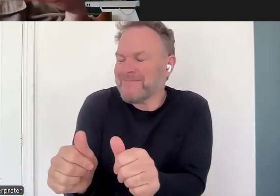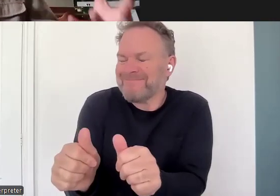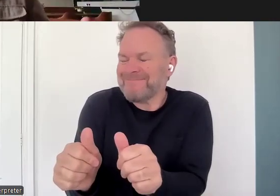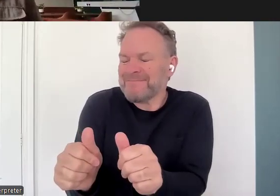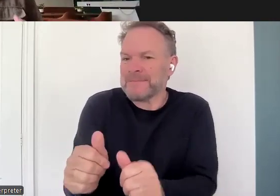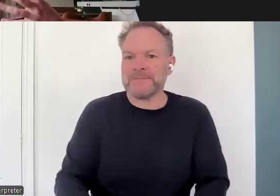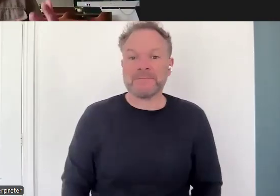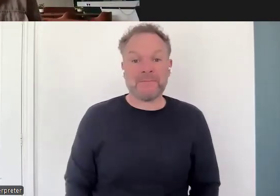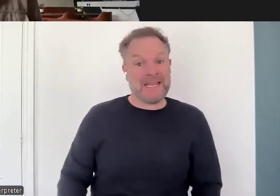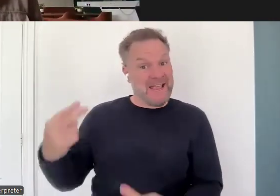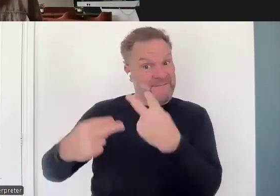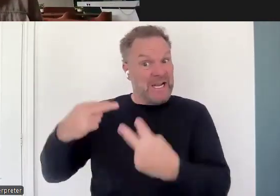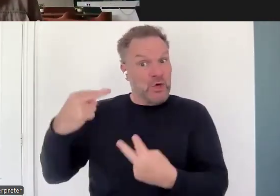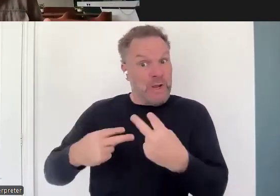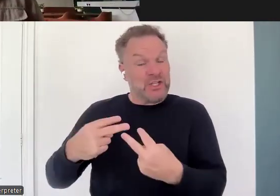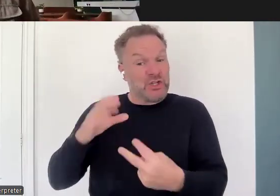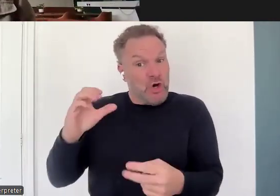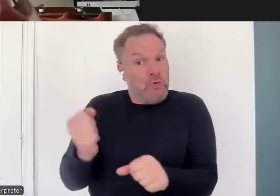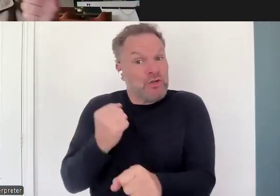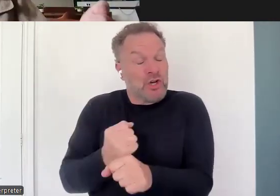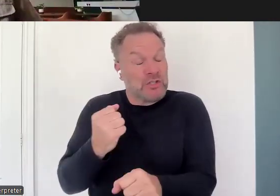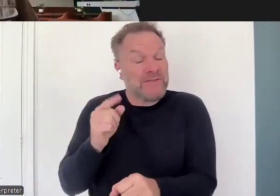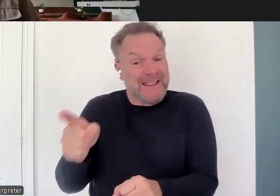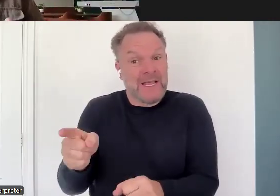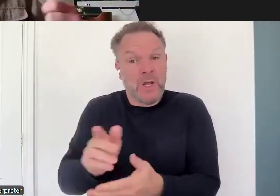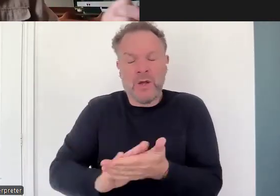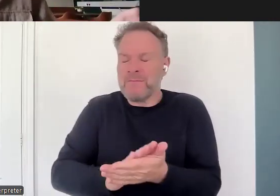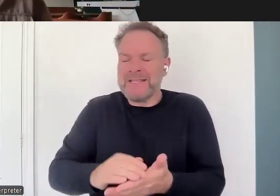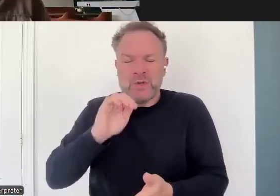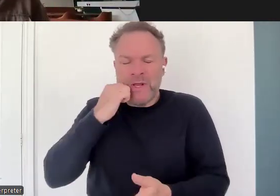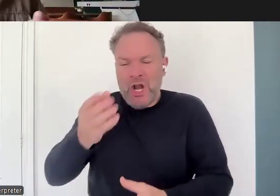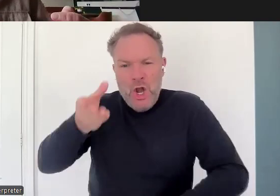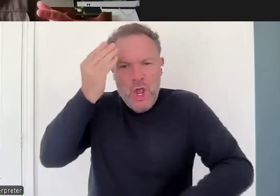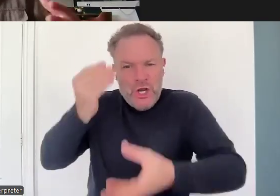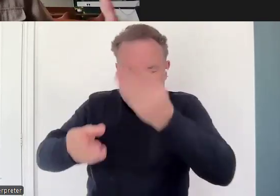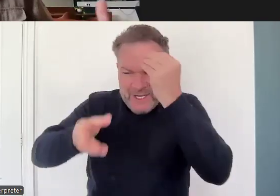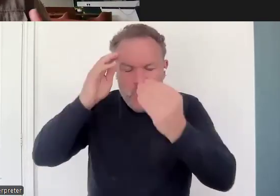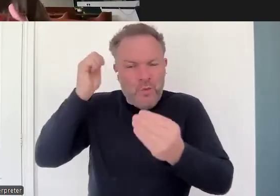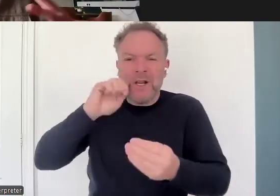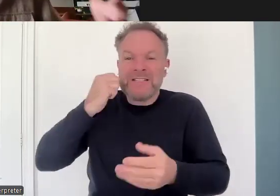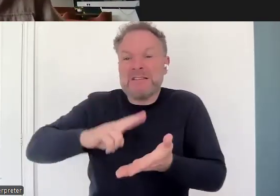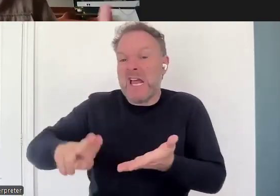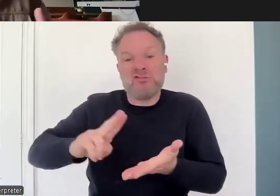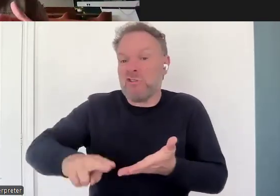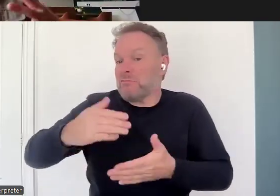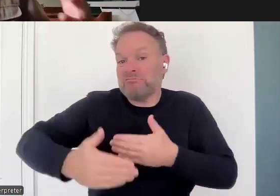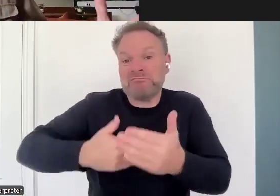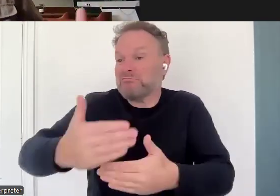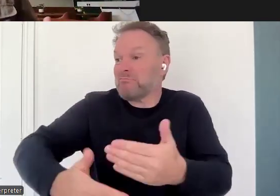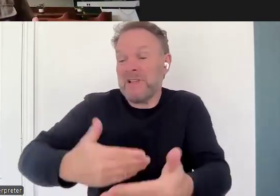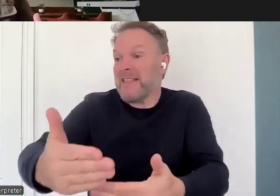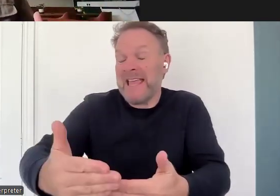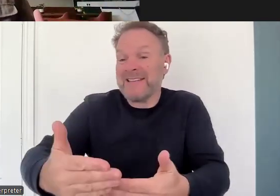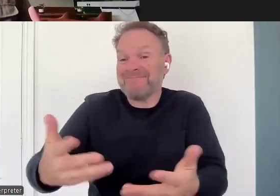If the evaluation is truly co-productive, that learning will be so organic and so embedded, it will then become pretty